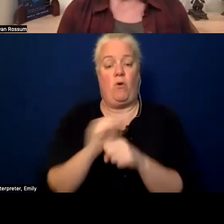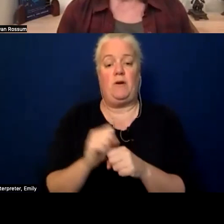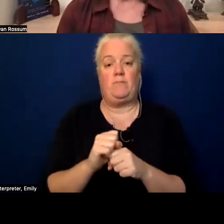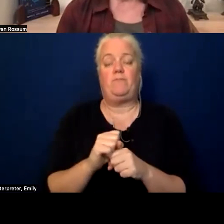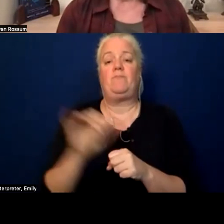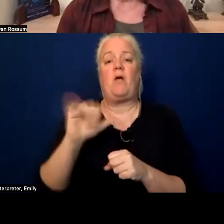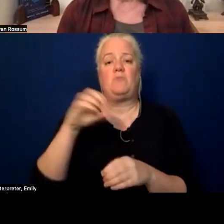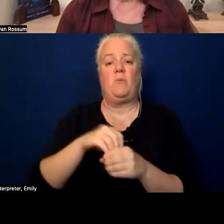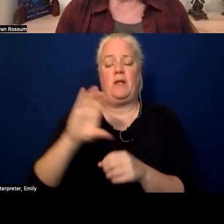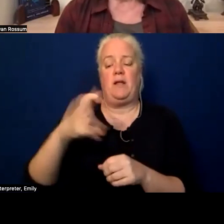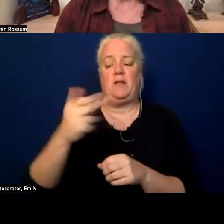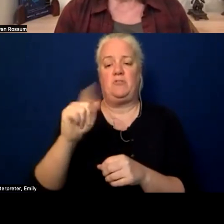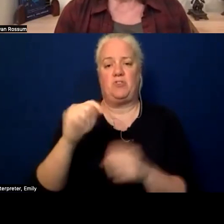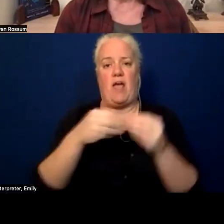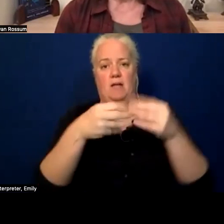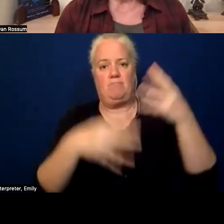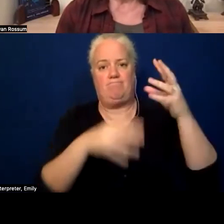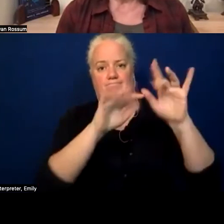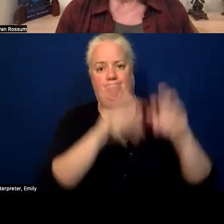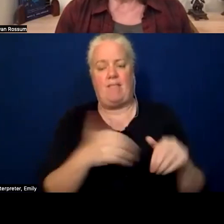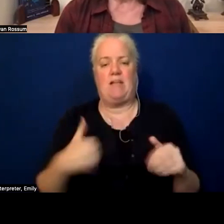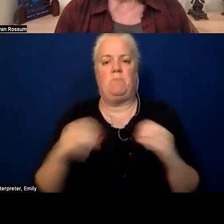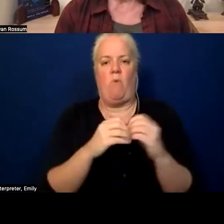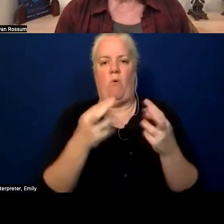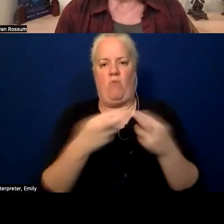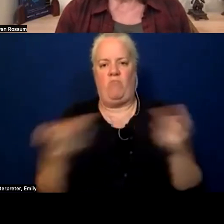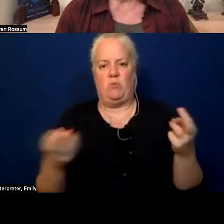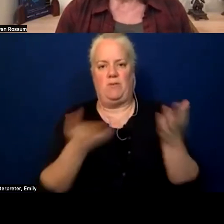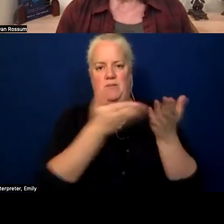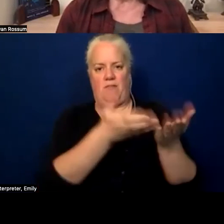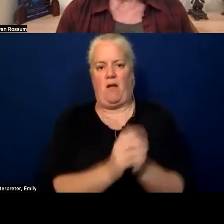the chat as well, working with all of you as this unfolds in New York.